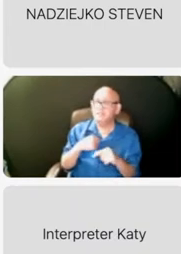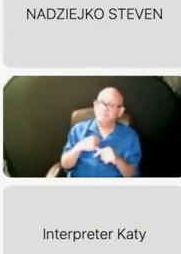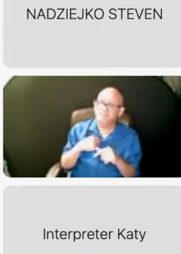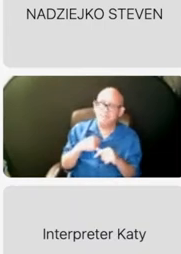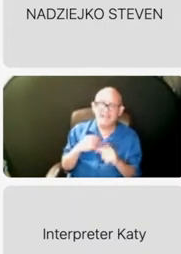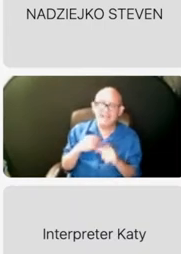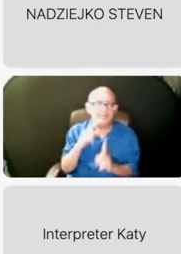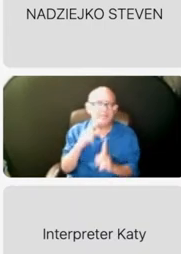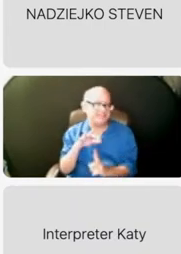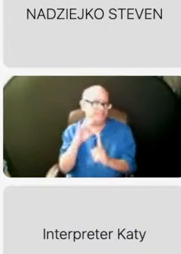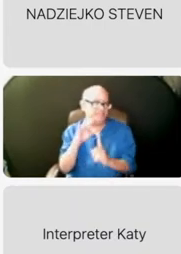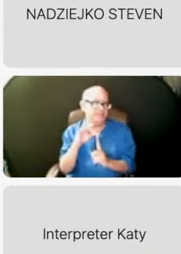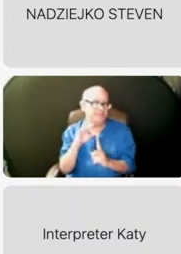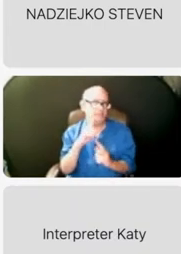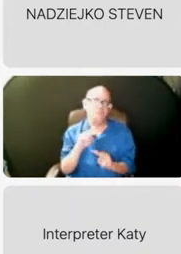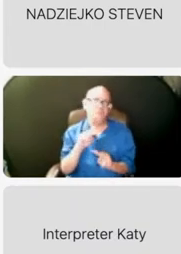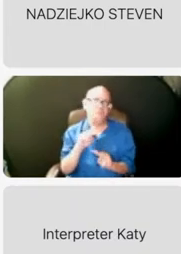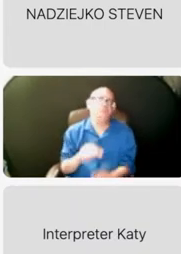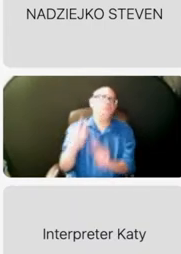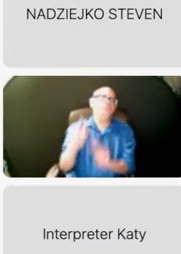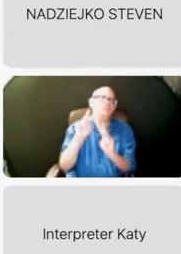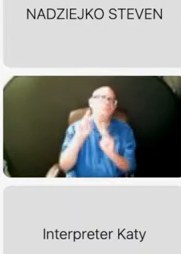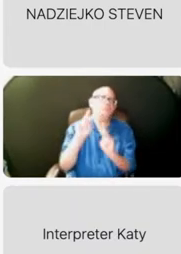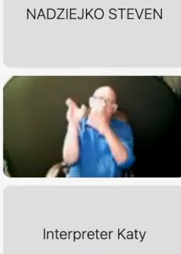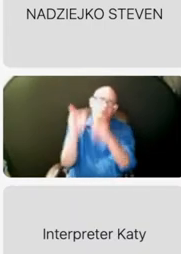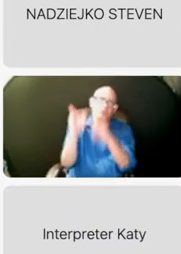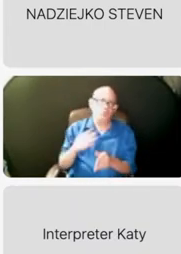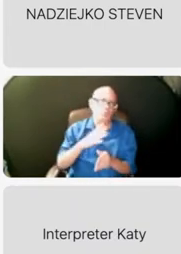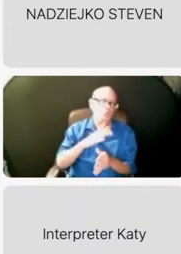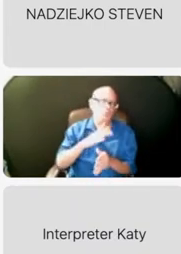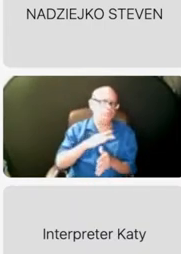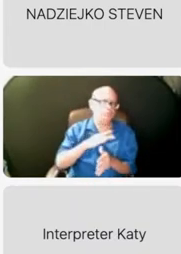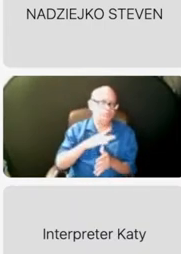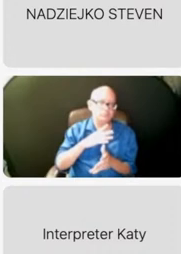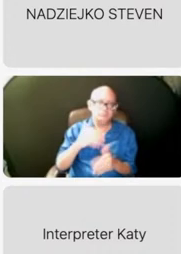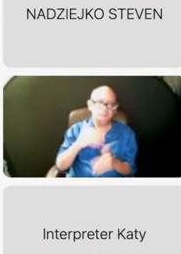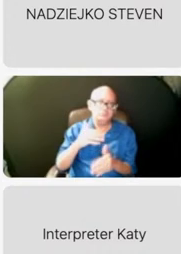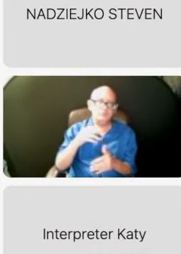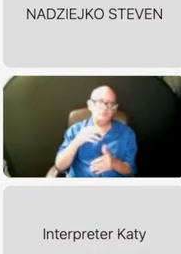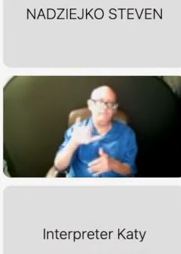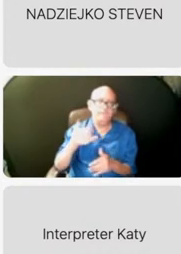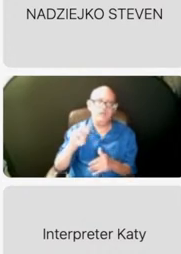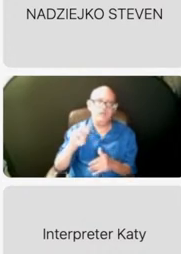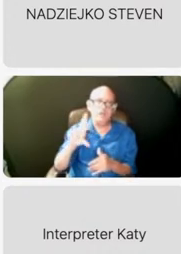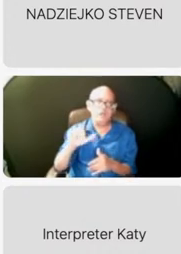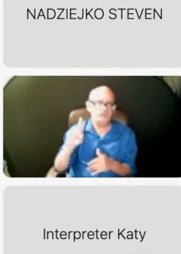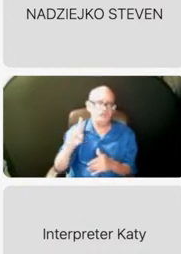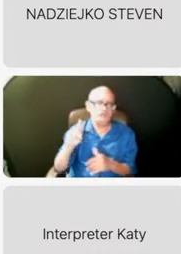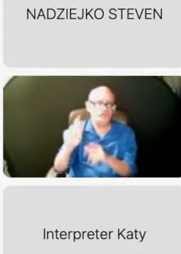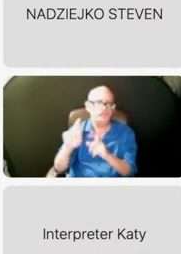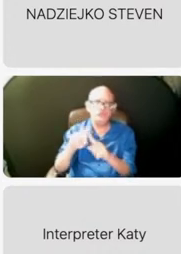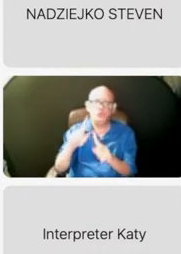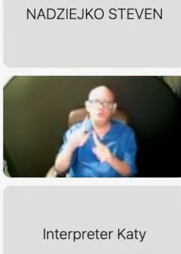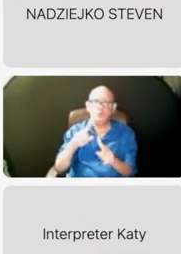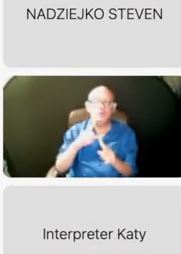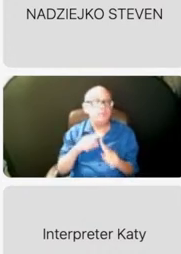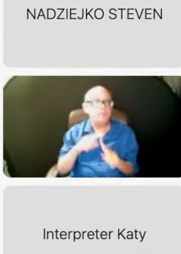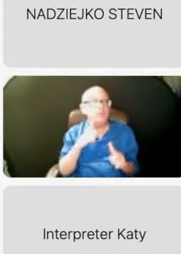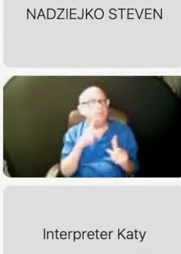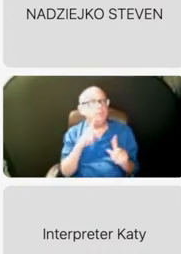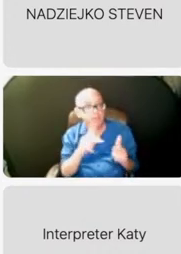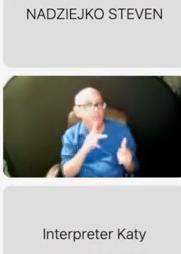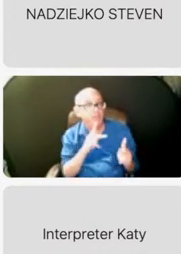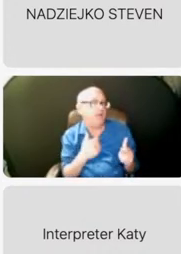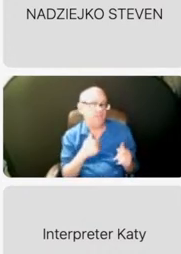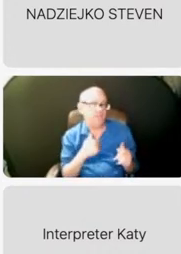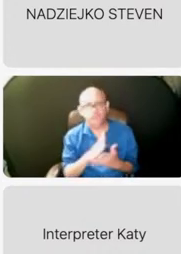figure and i think it's appropriate um but as always the public will have a right and and should have a right to chime in and um you